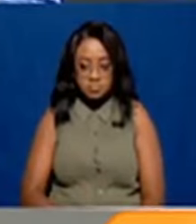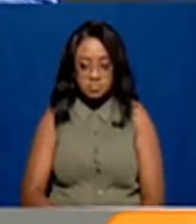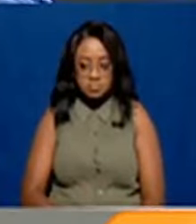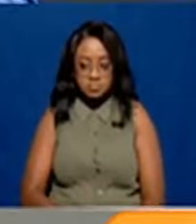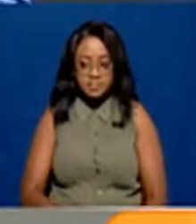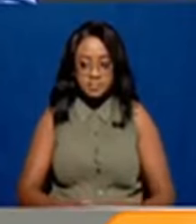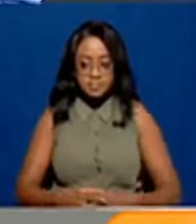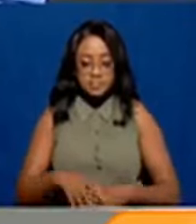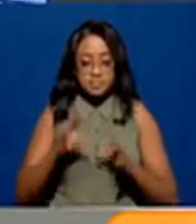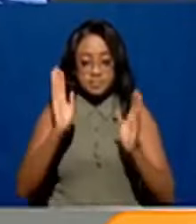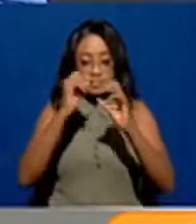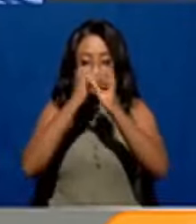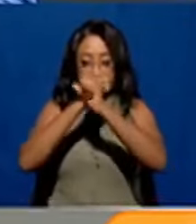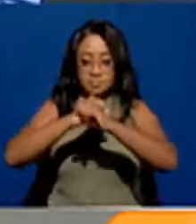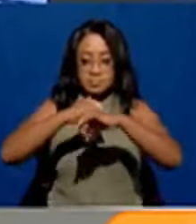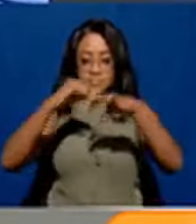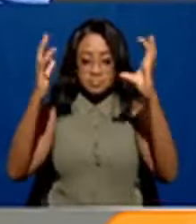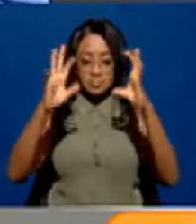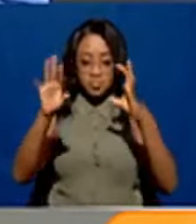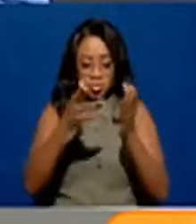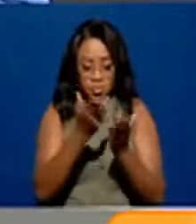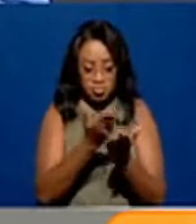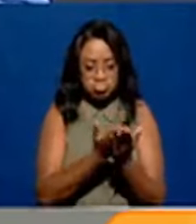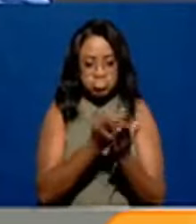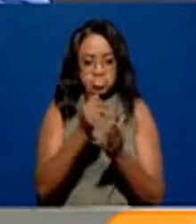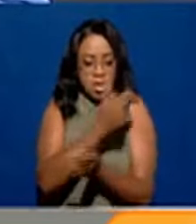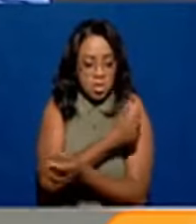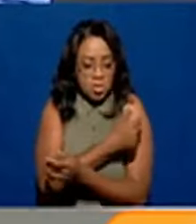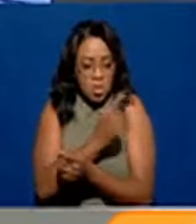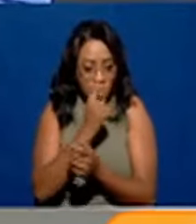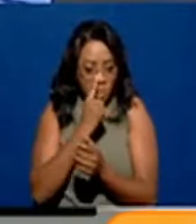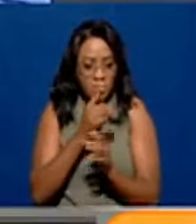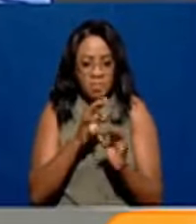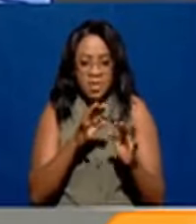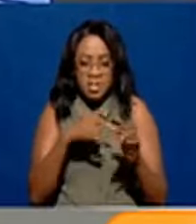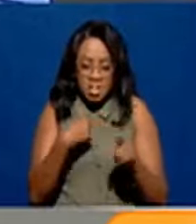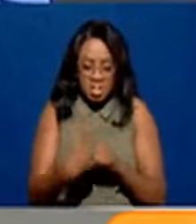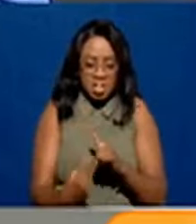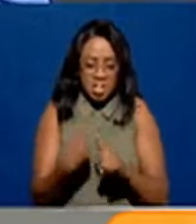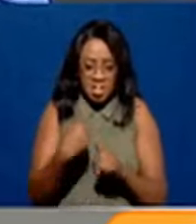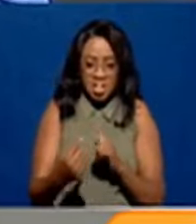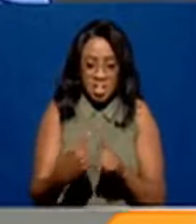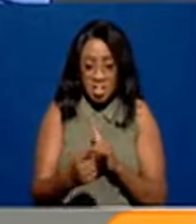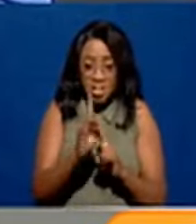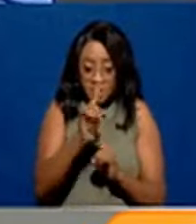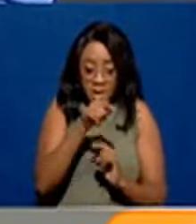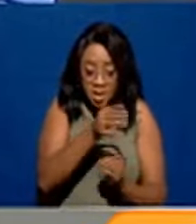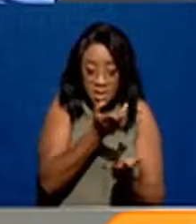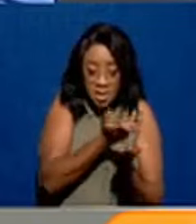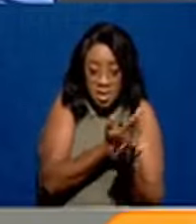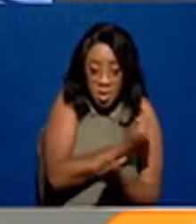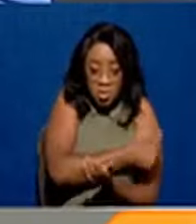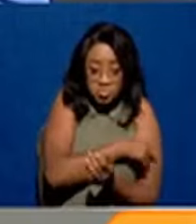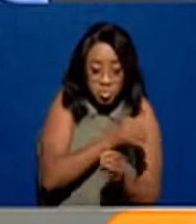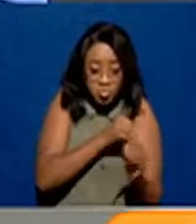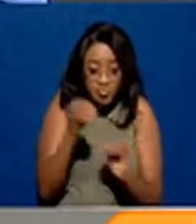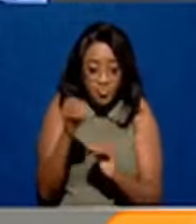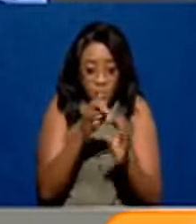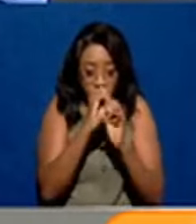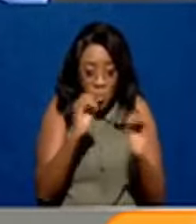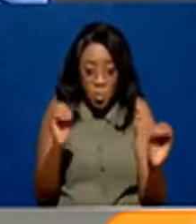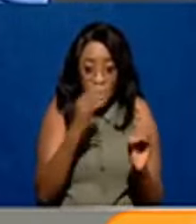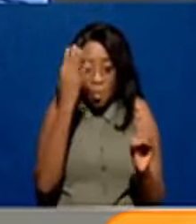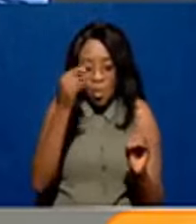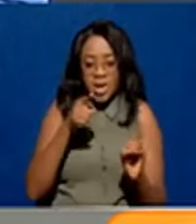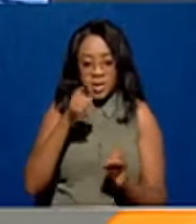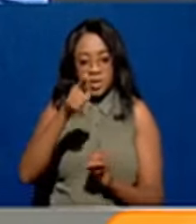Now, imagine being bedridden for years after getting an injury while on duty, getting sacked, and fighting for